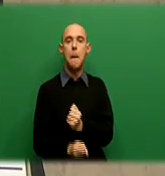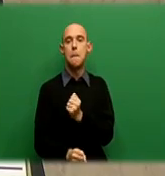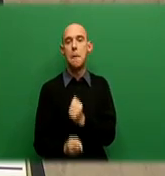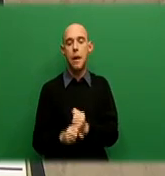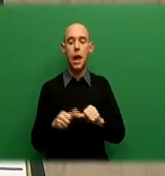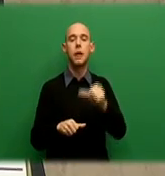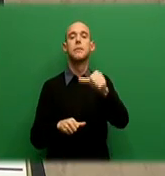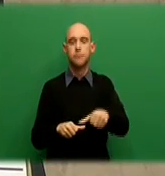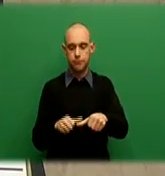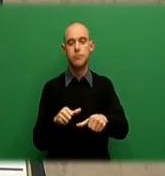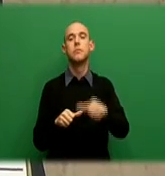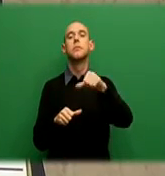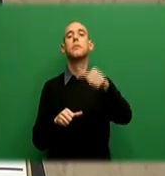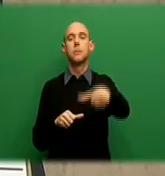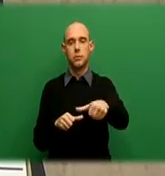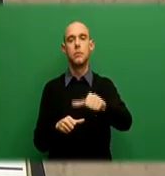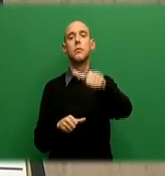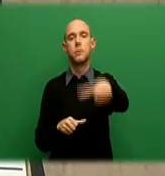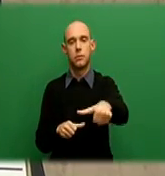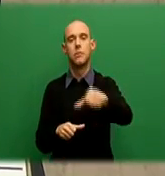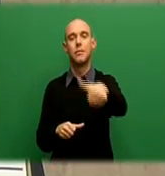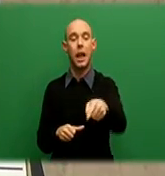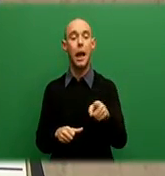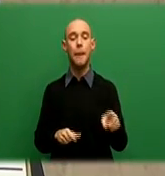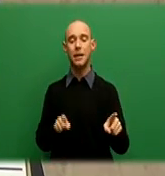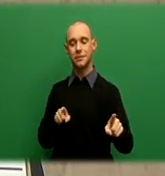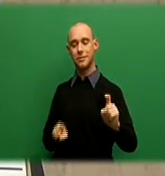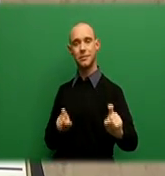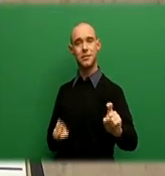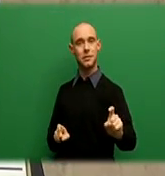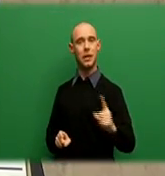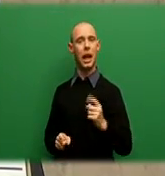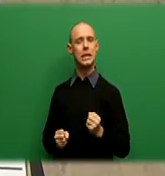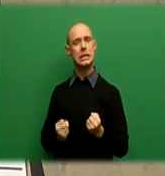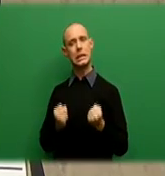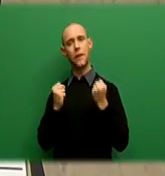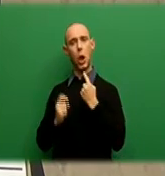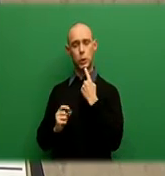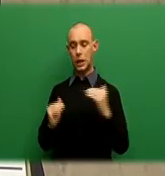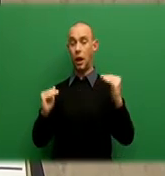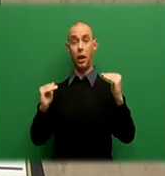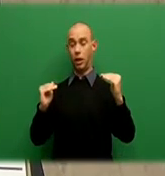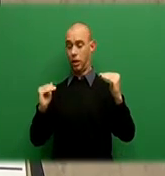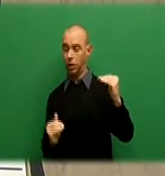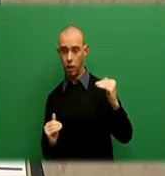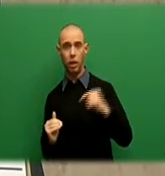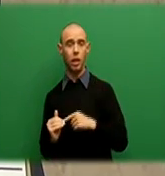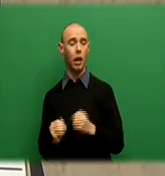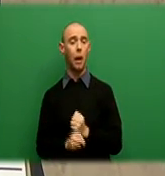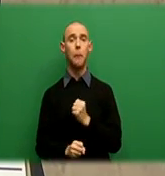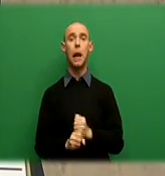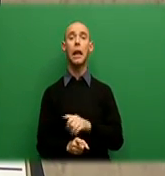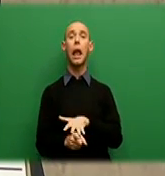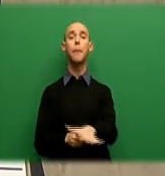the next step, and so that's what would inform them. But it's difficult to say what exact impact that will have. But it's certainly not